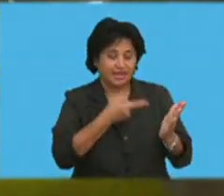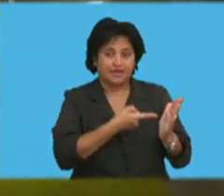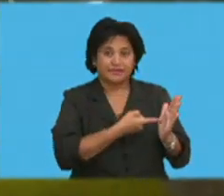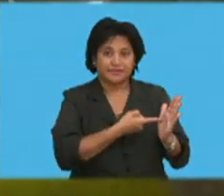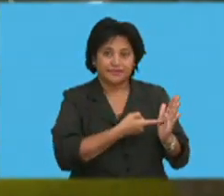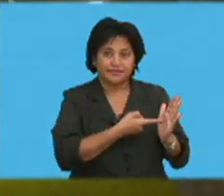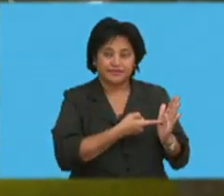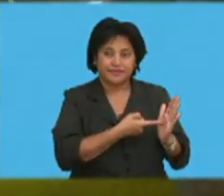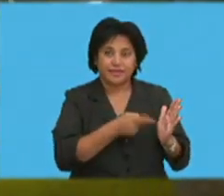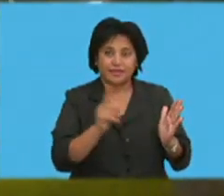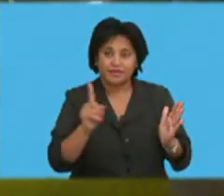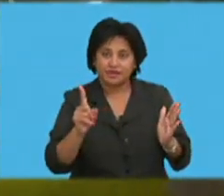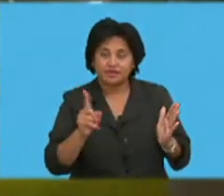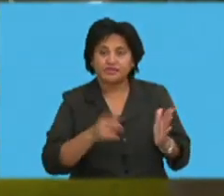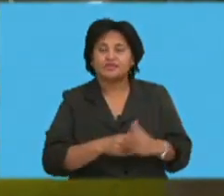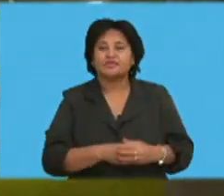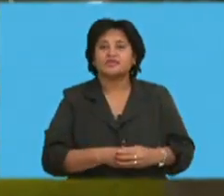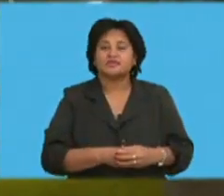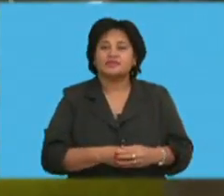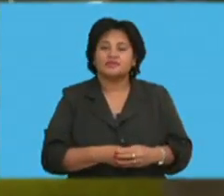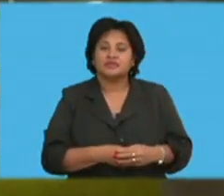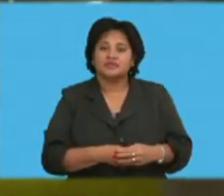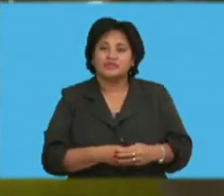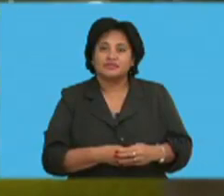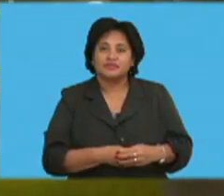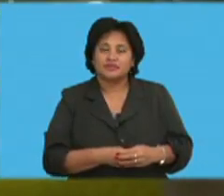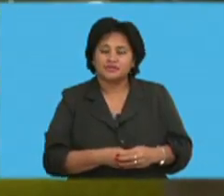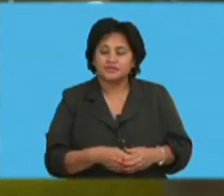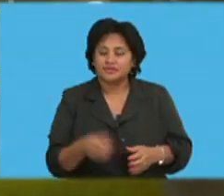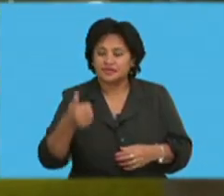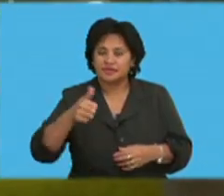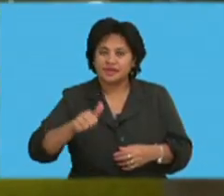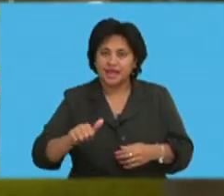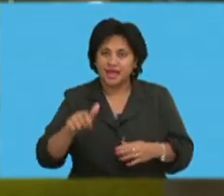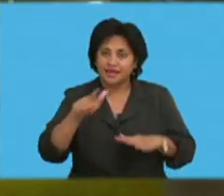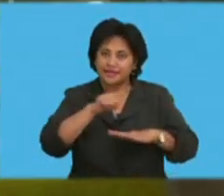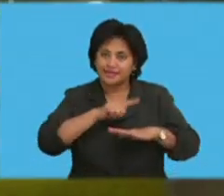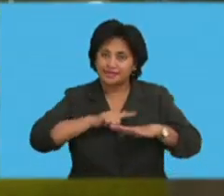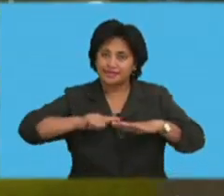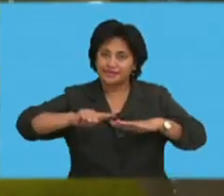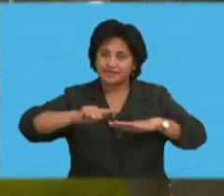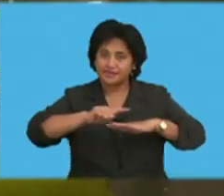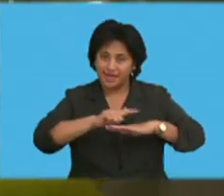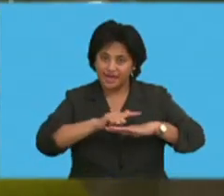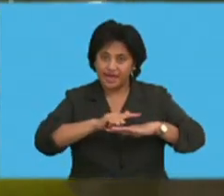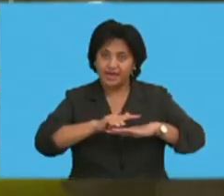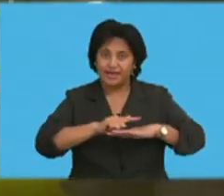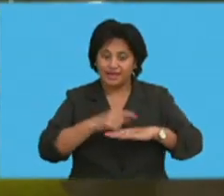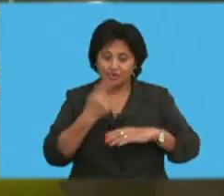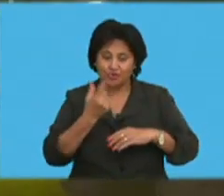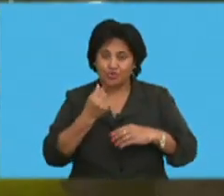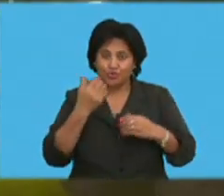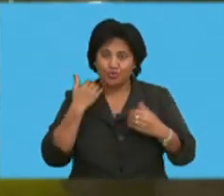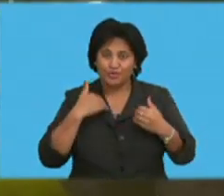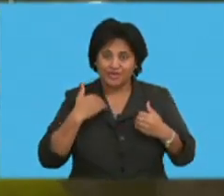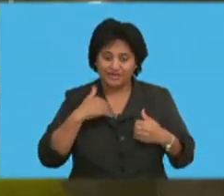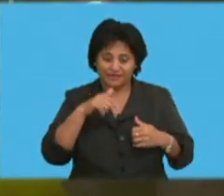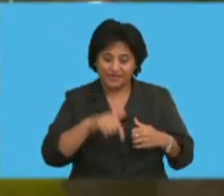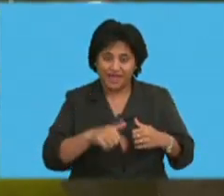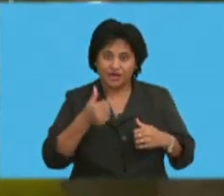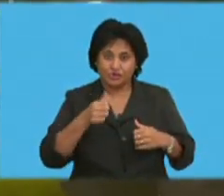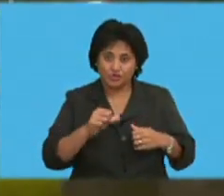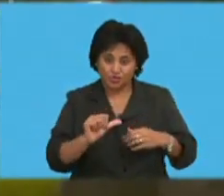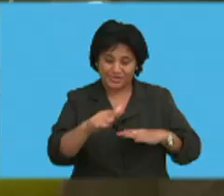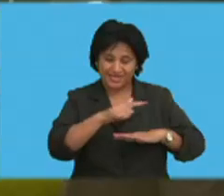says that any land occupied, any Itauke